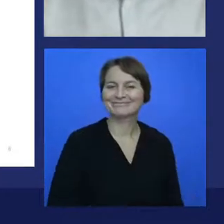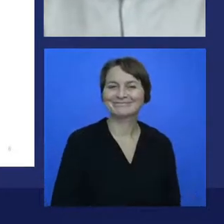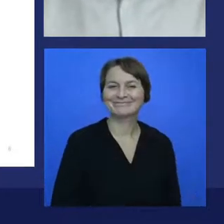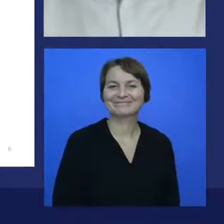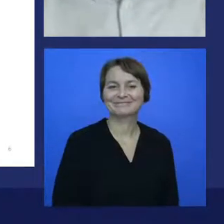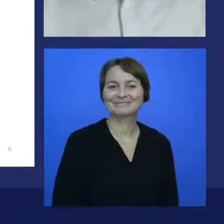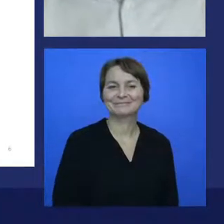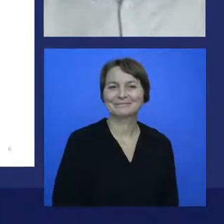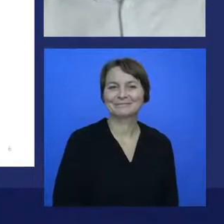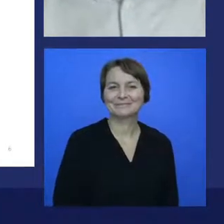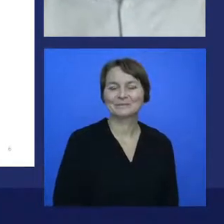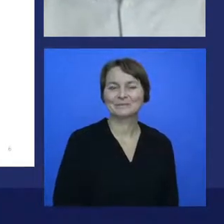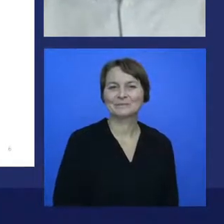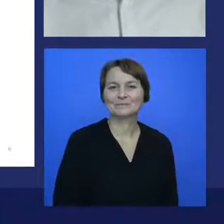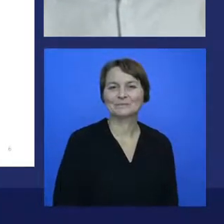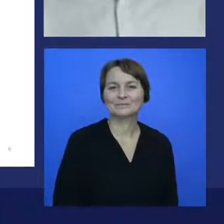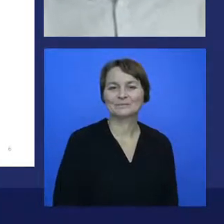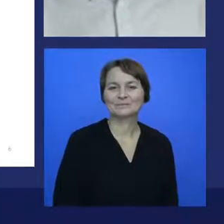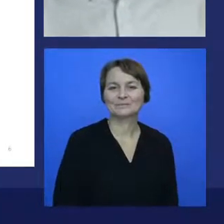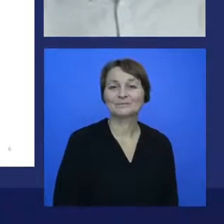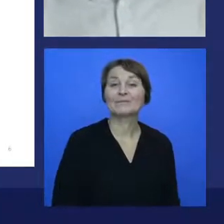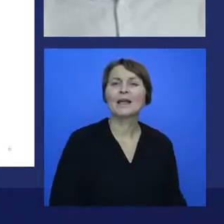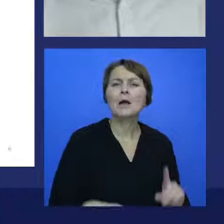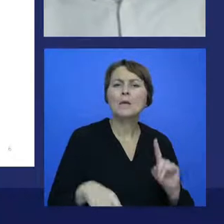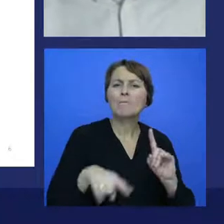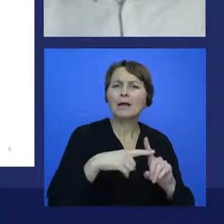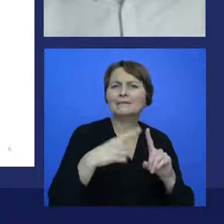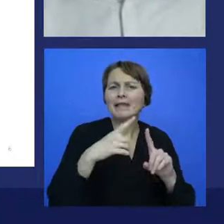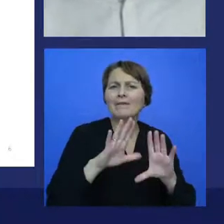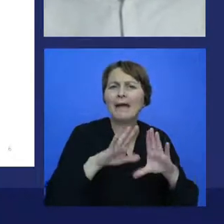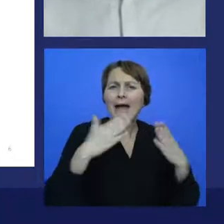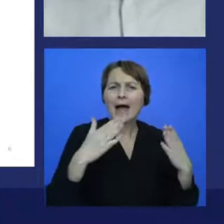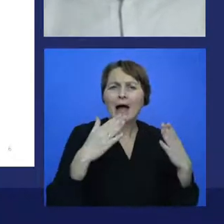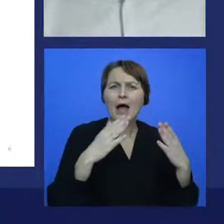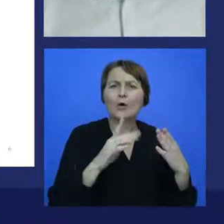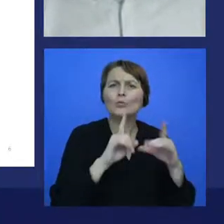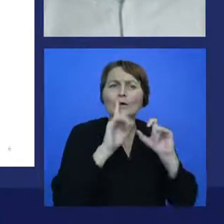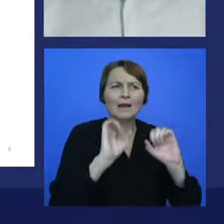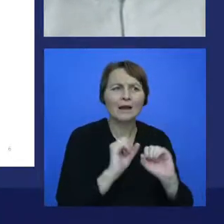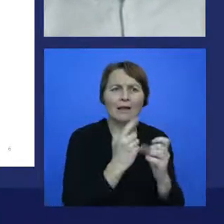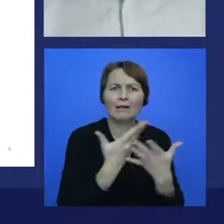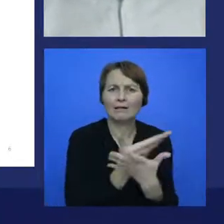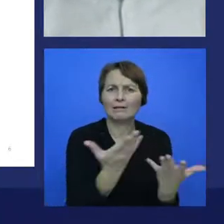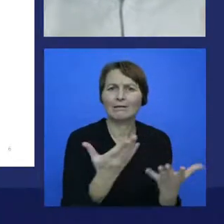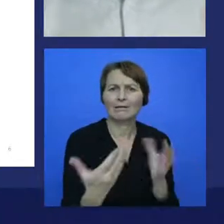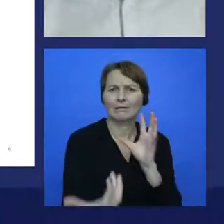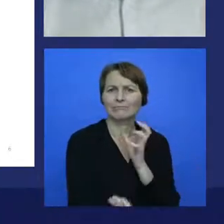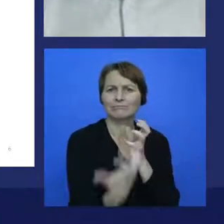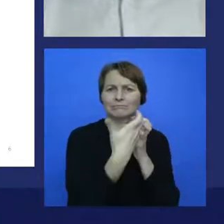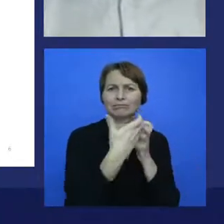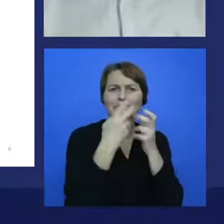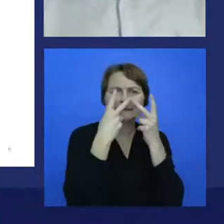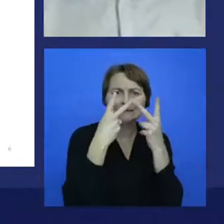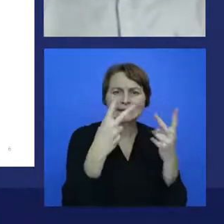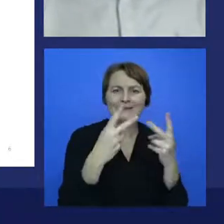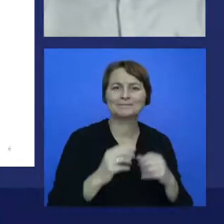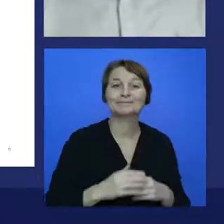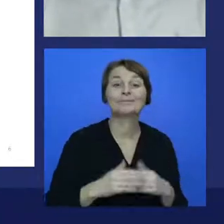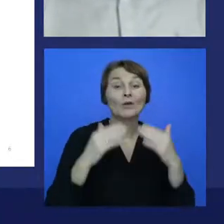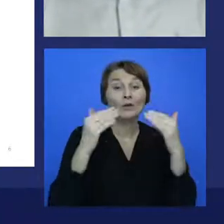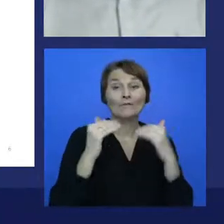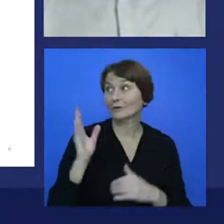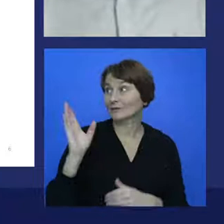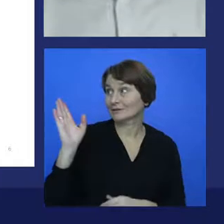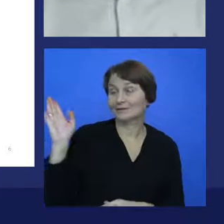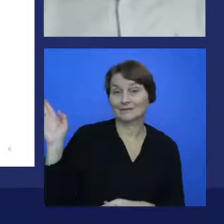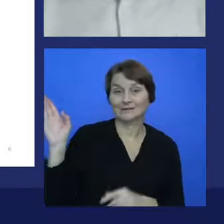and extended reality. So the first thing, it will make a little bit more sense as we go through why I'm talking about digital twins. But firstly,